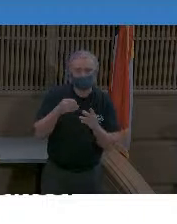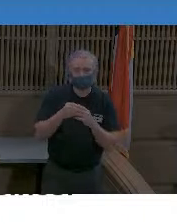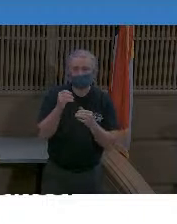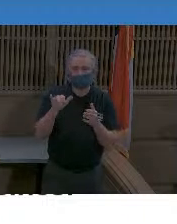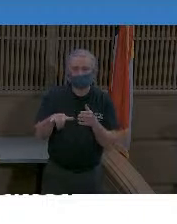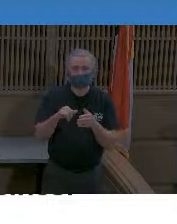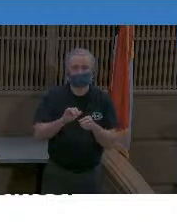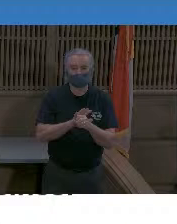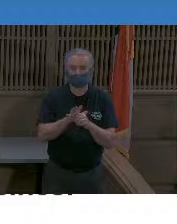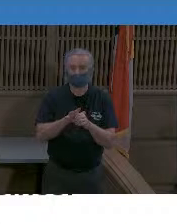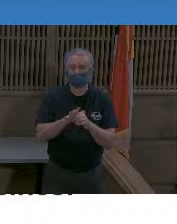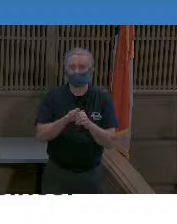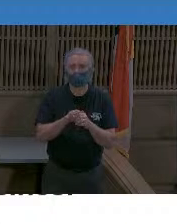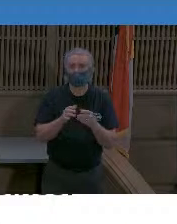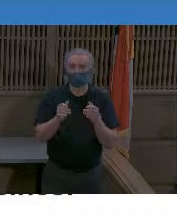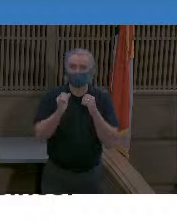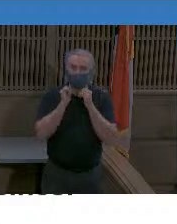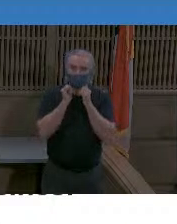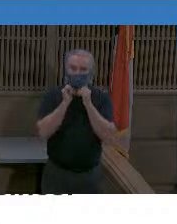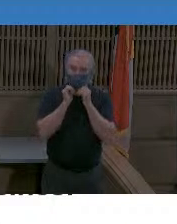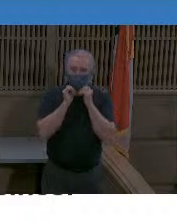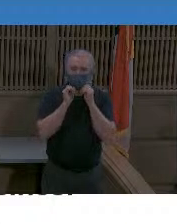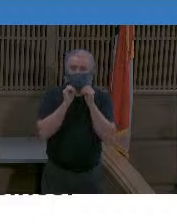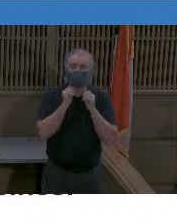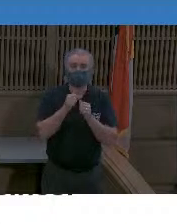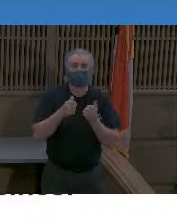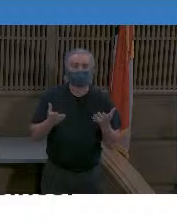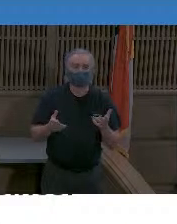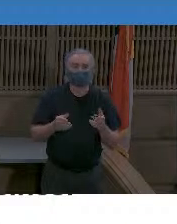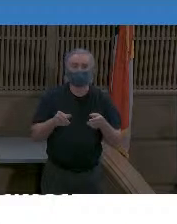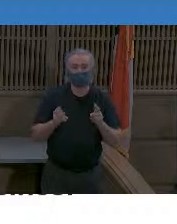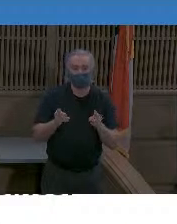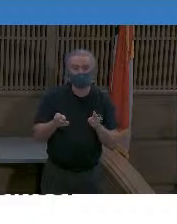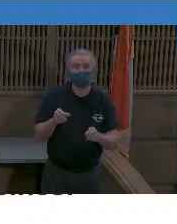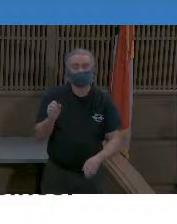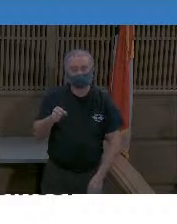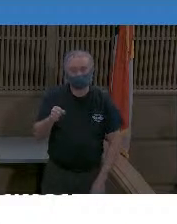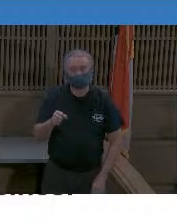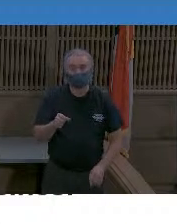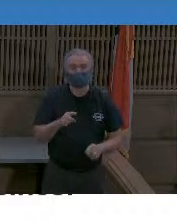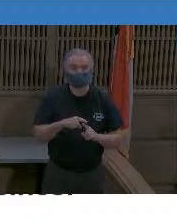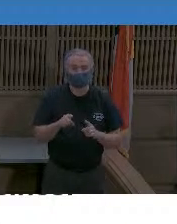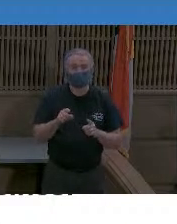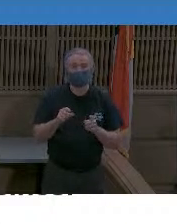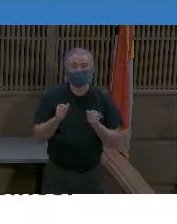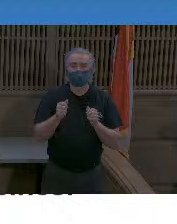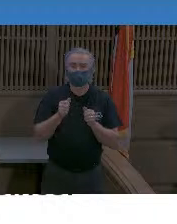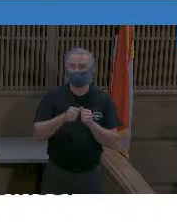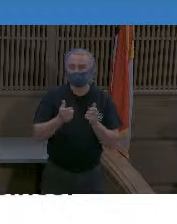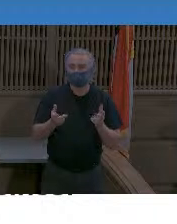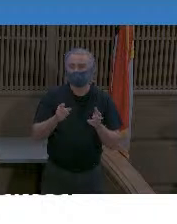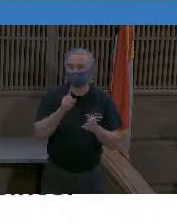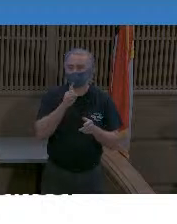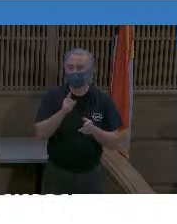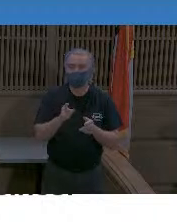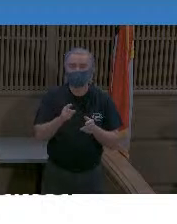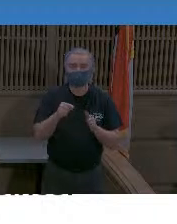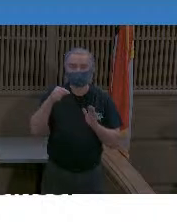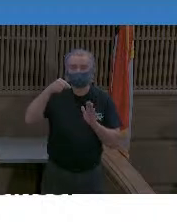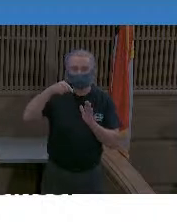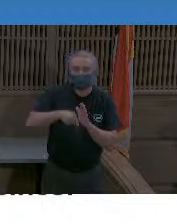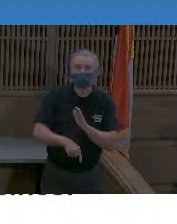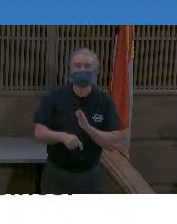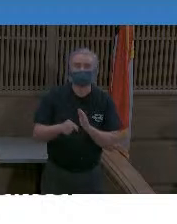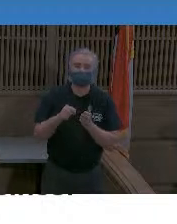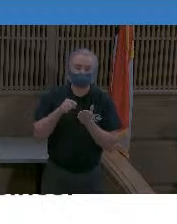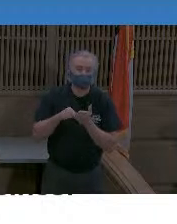And everything has been expedited, yes. But you also have the folks at the FDA that have